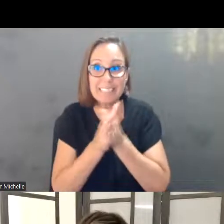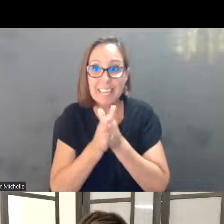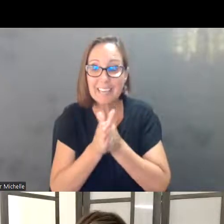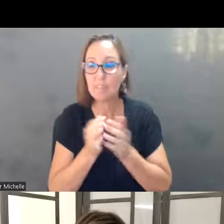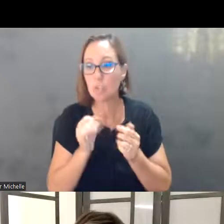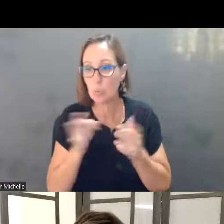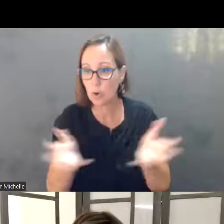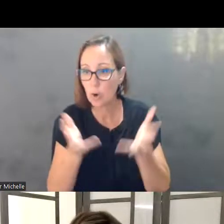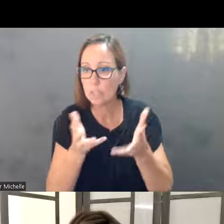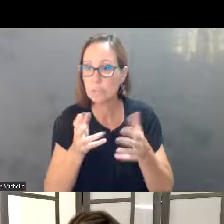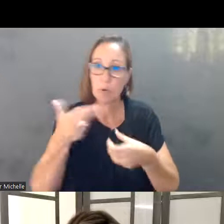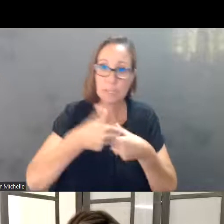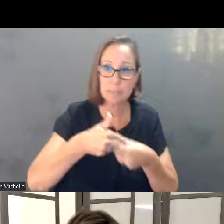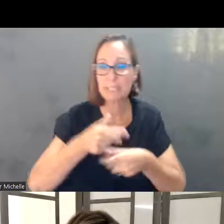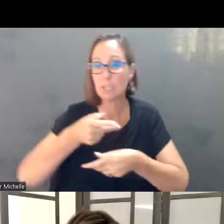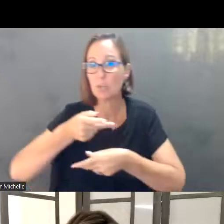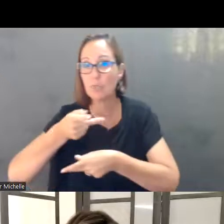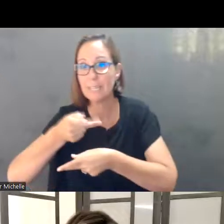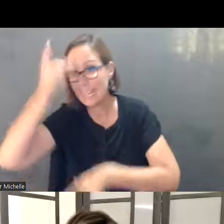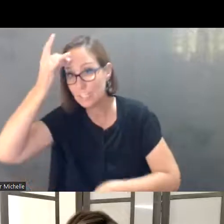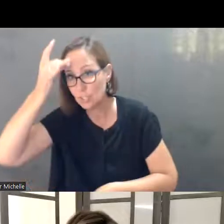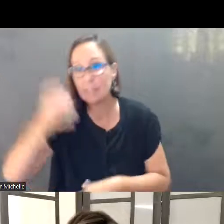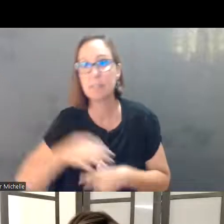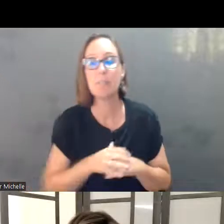and retention. So a lot of folks talked about